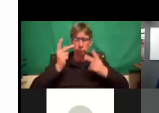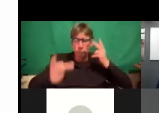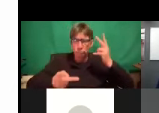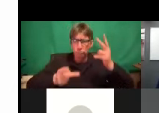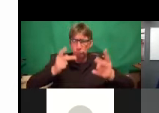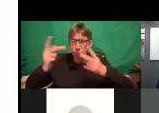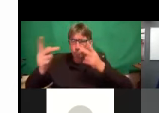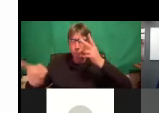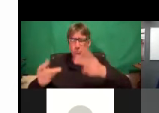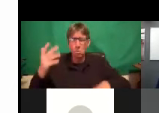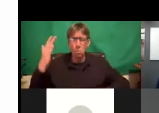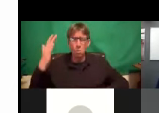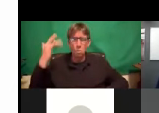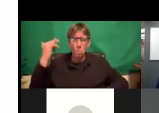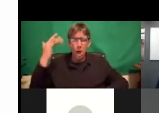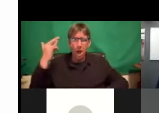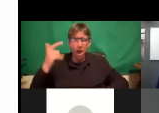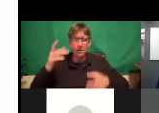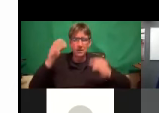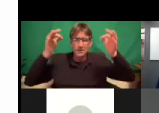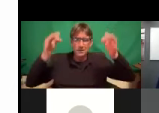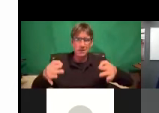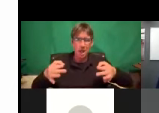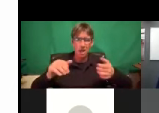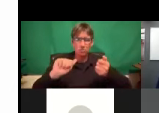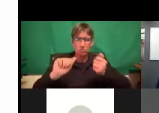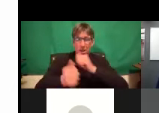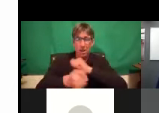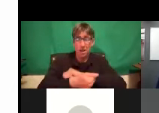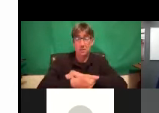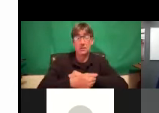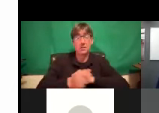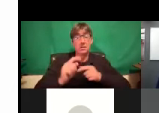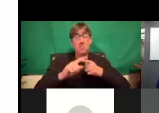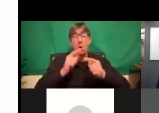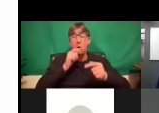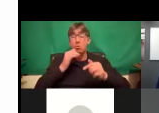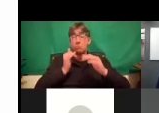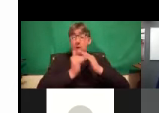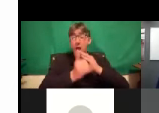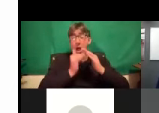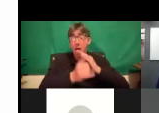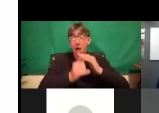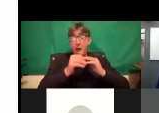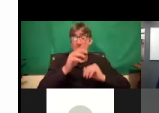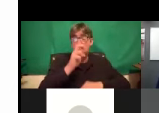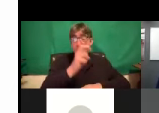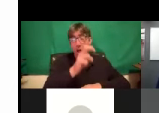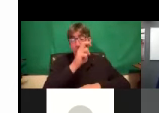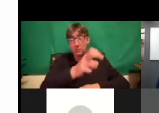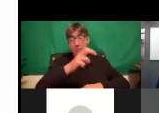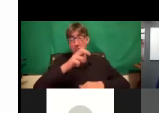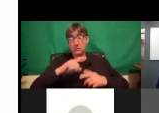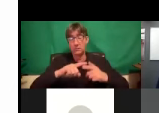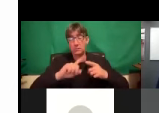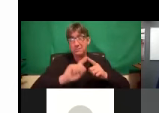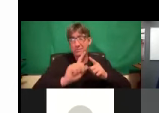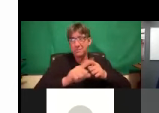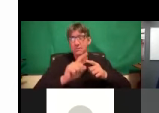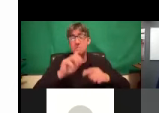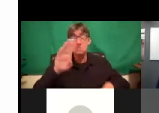making. Again, as I spoke about bus, ridership has remained most steady on those bus routes and modes, especially